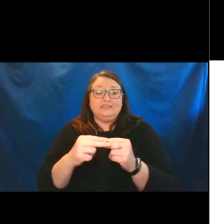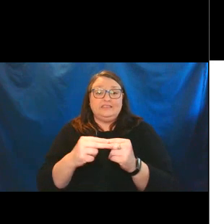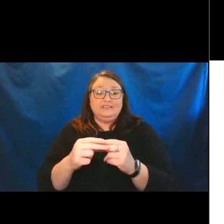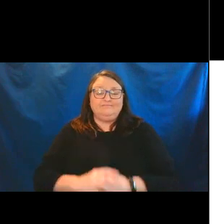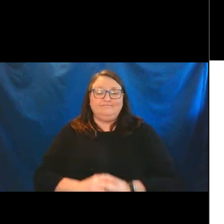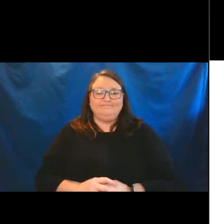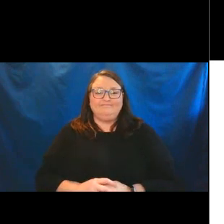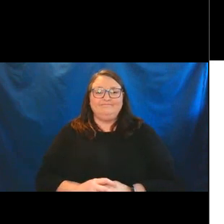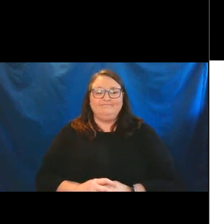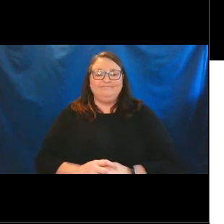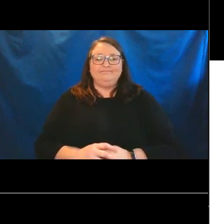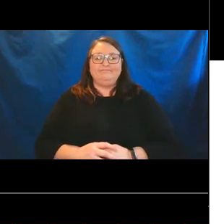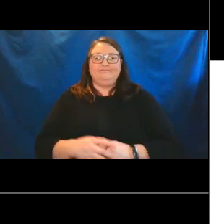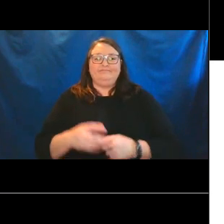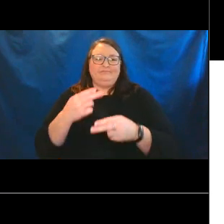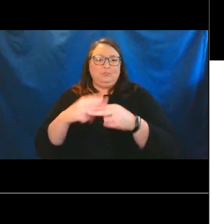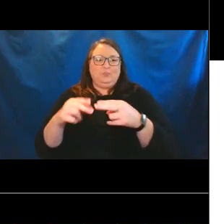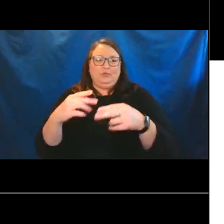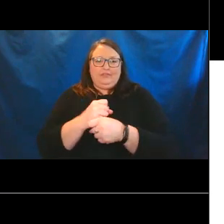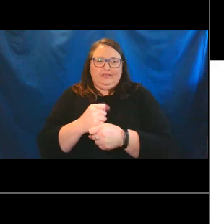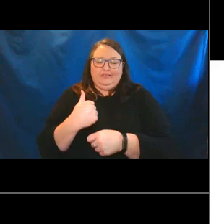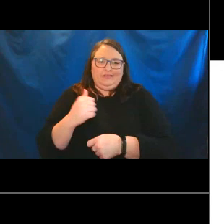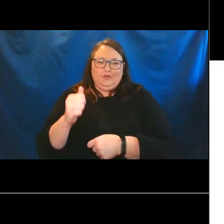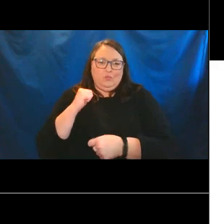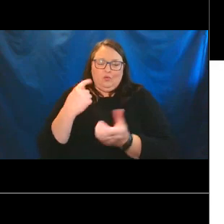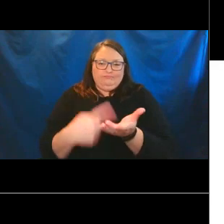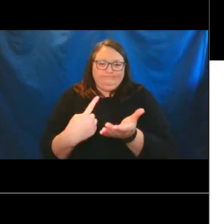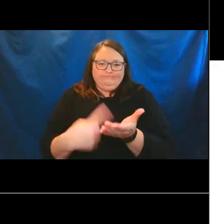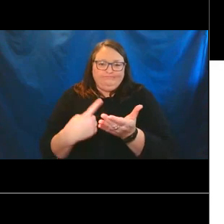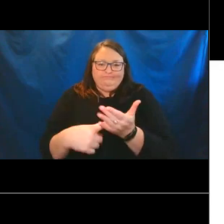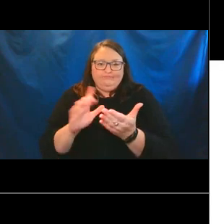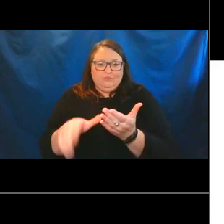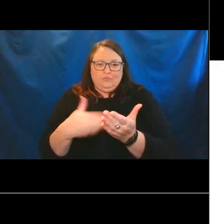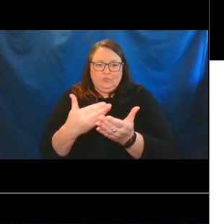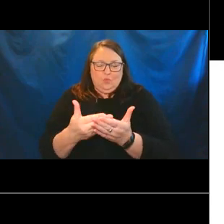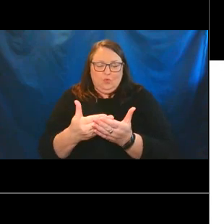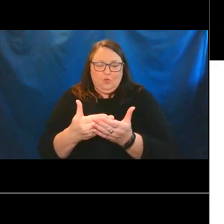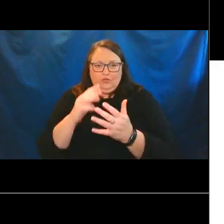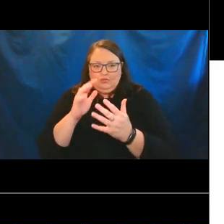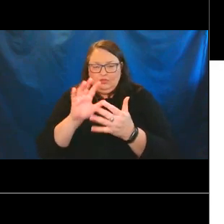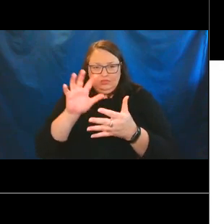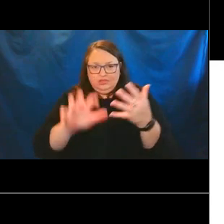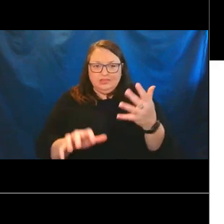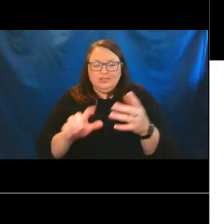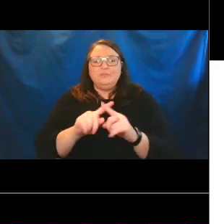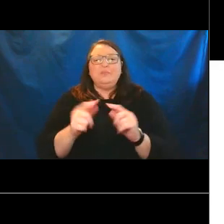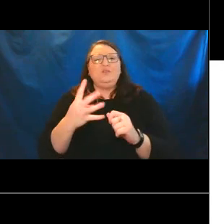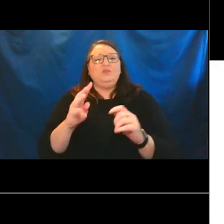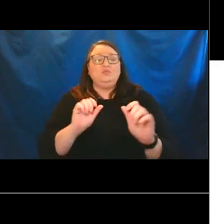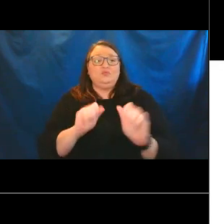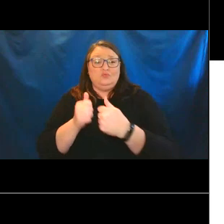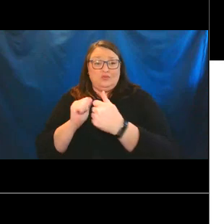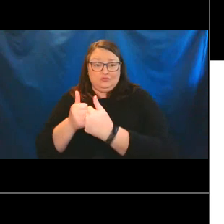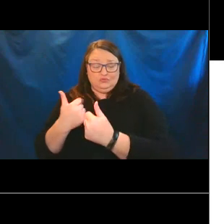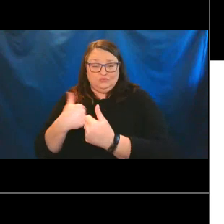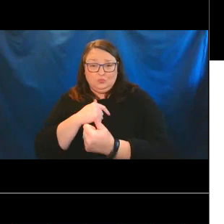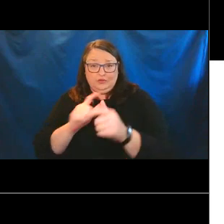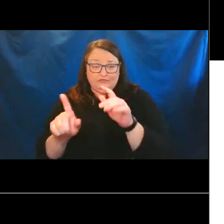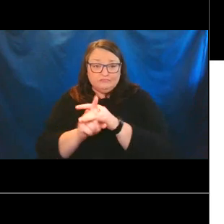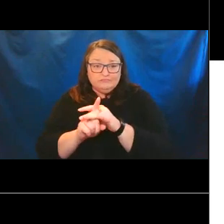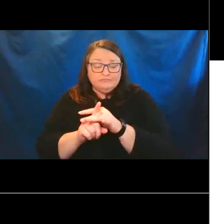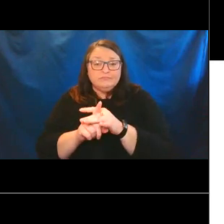This gives you just a brief sense. I'm not going to go over the whole presentation, but just a few challenges that are emerging that we